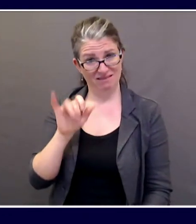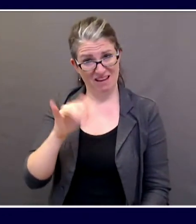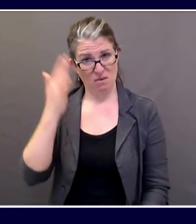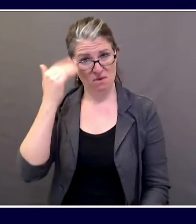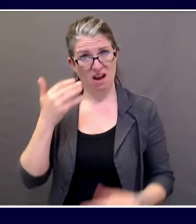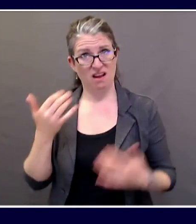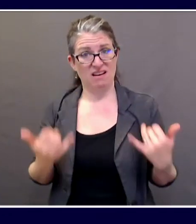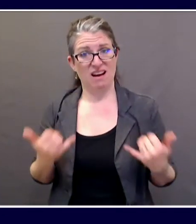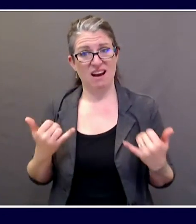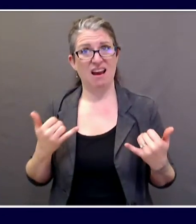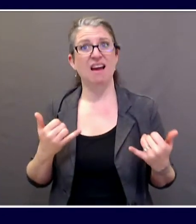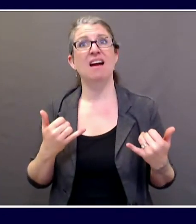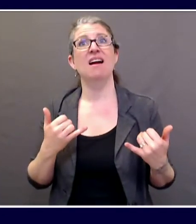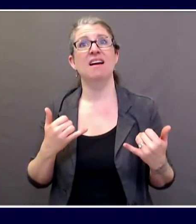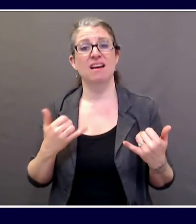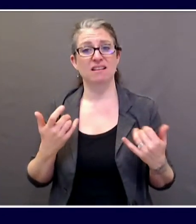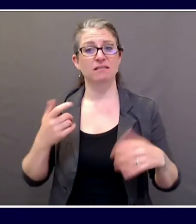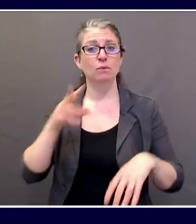previous administration in Washington